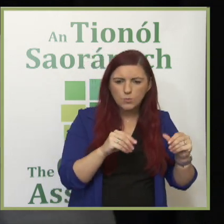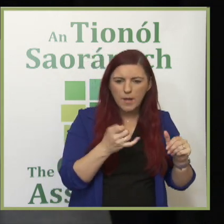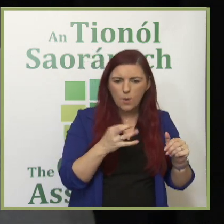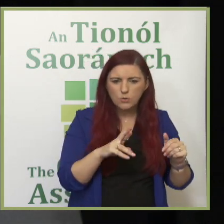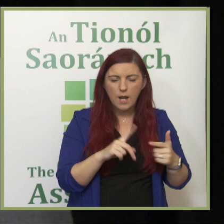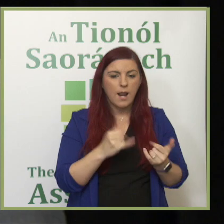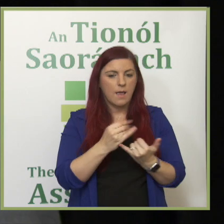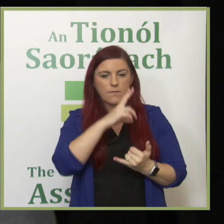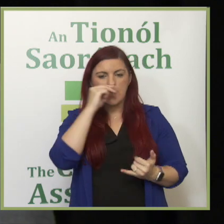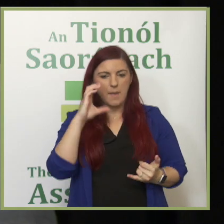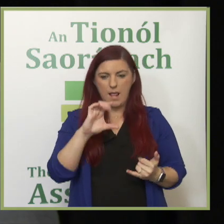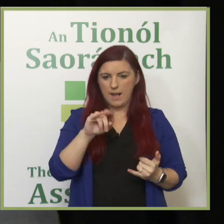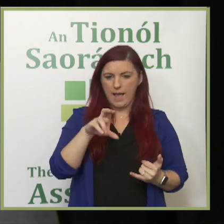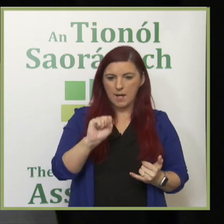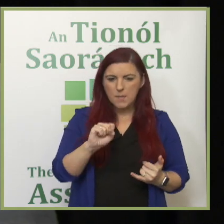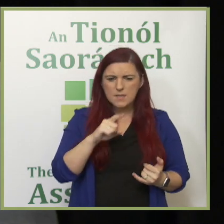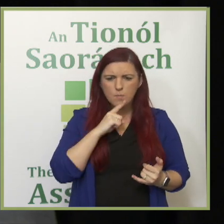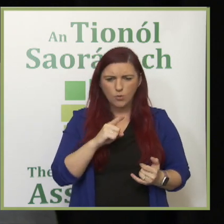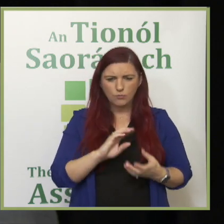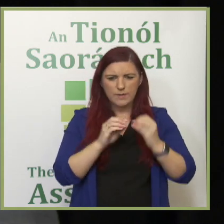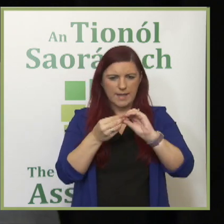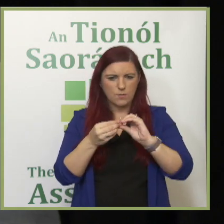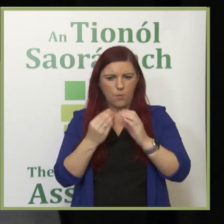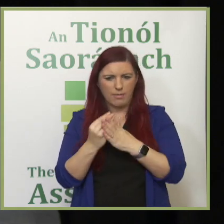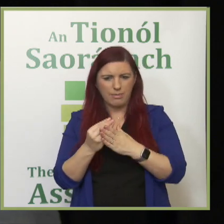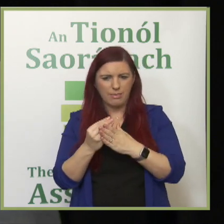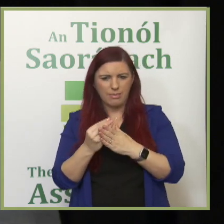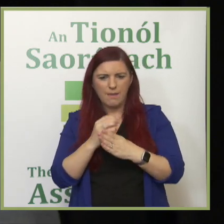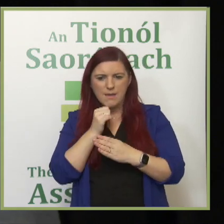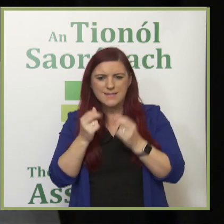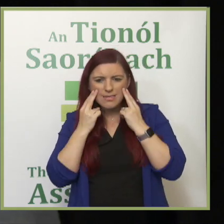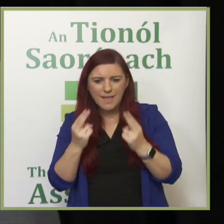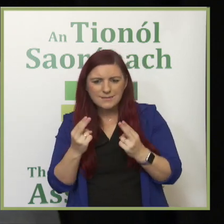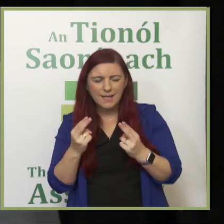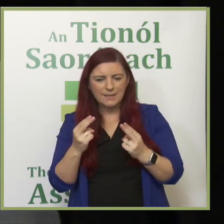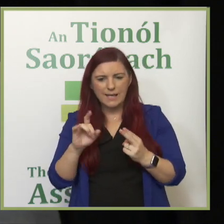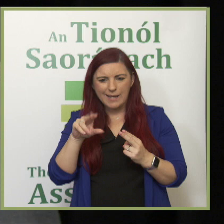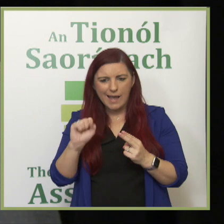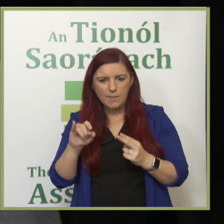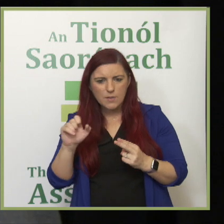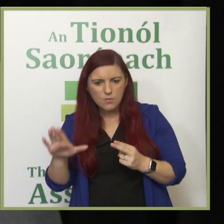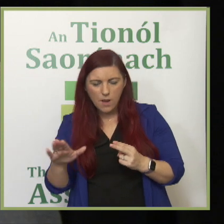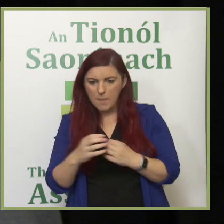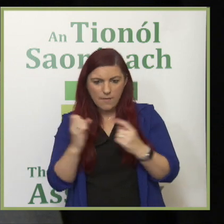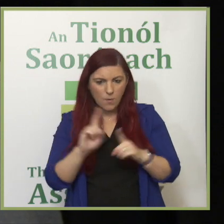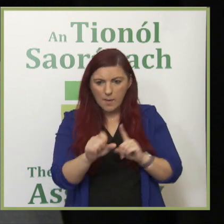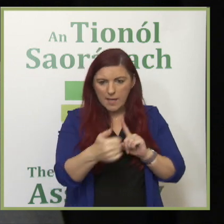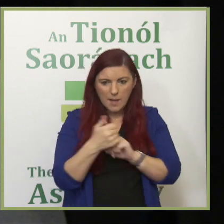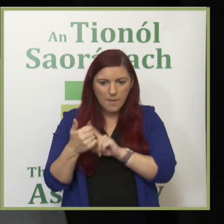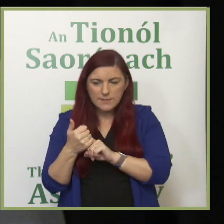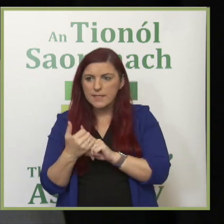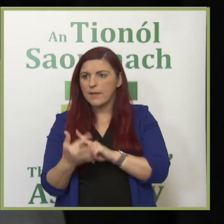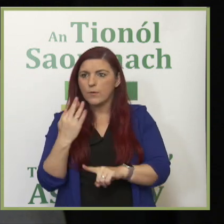cannabis adulterated with synthetic cannabinoids, and everyone can be affected, whether at the level of the individual through accessing drug